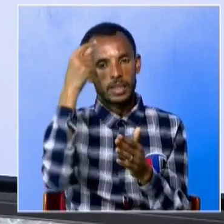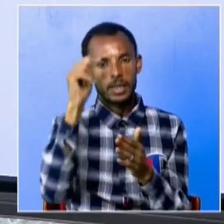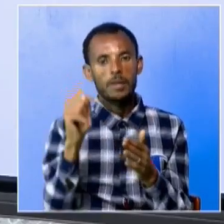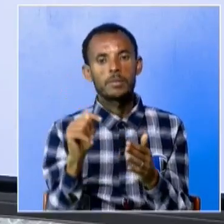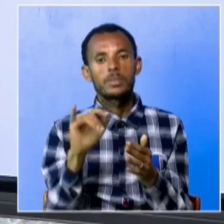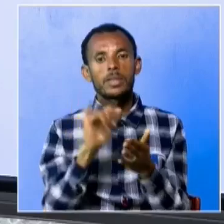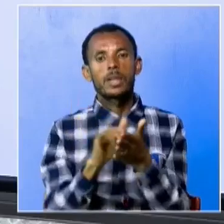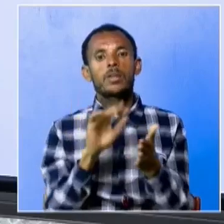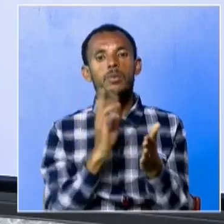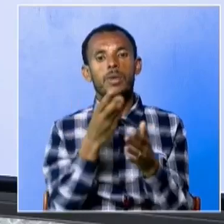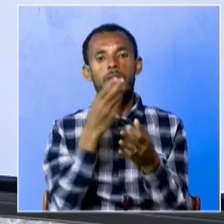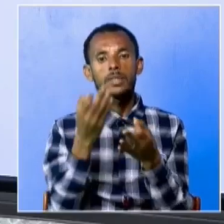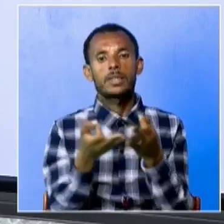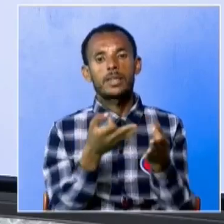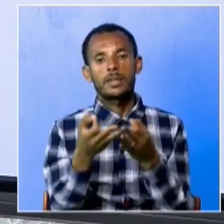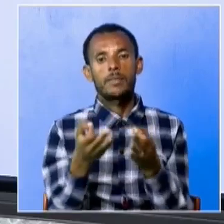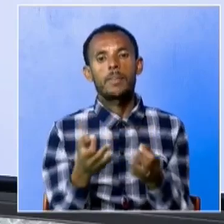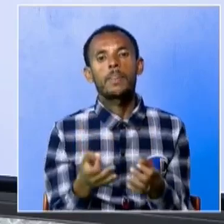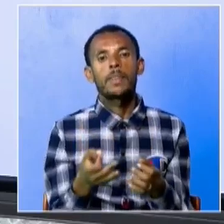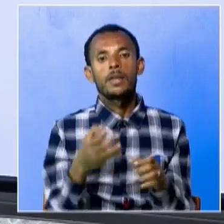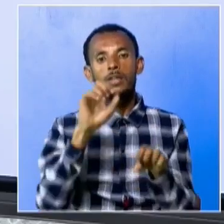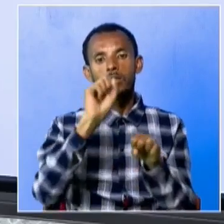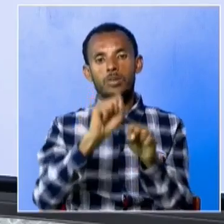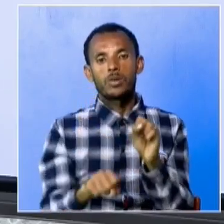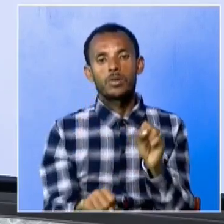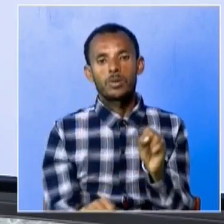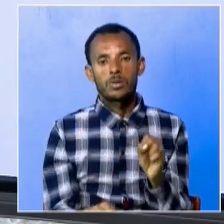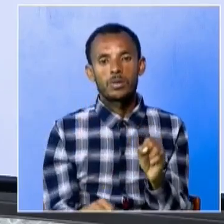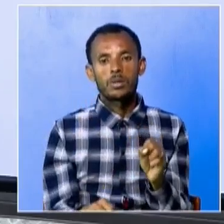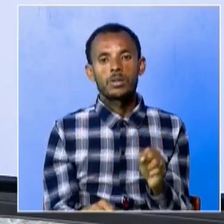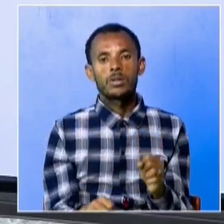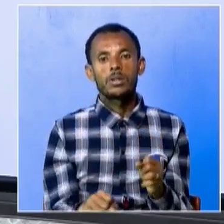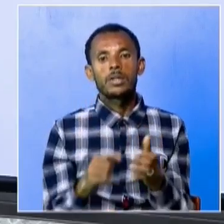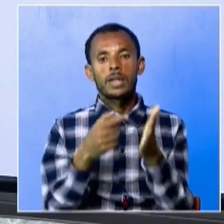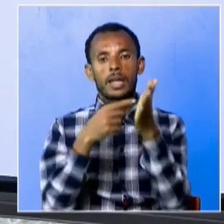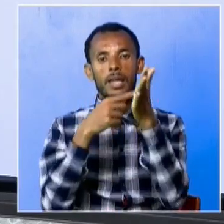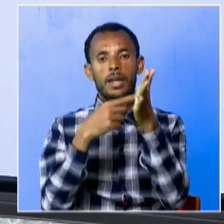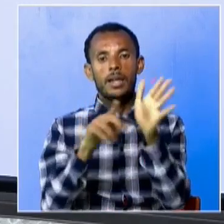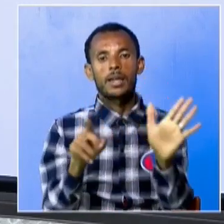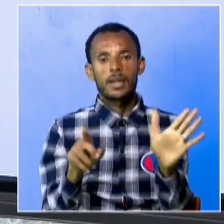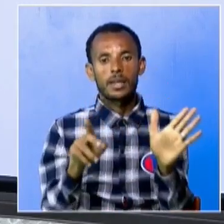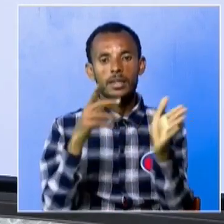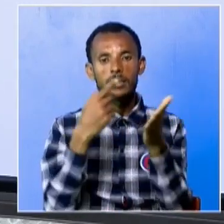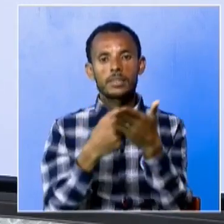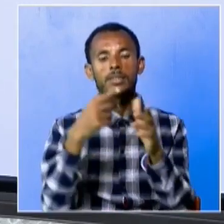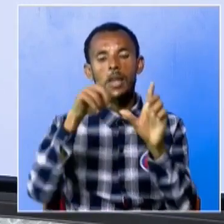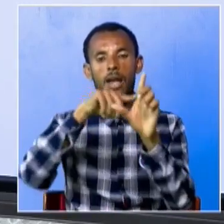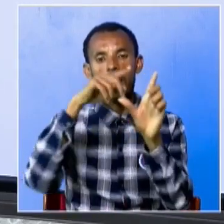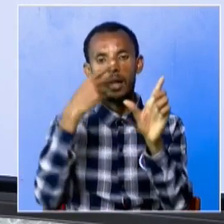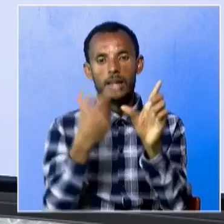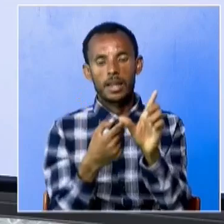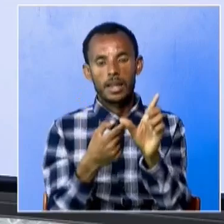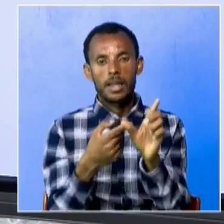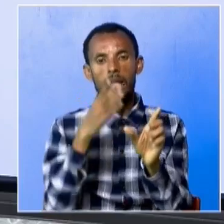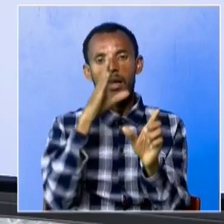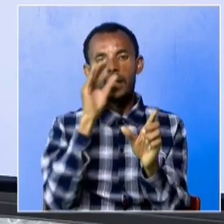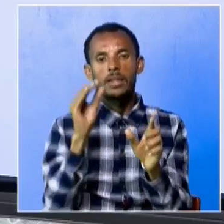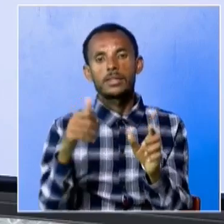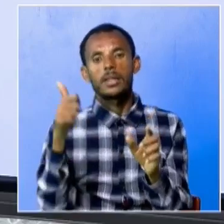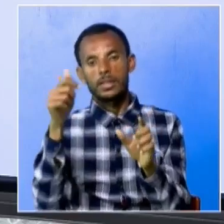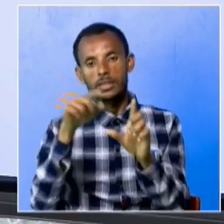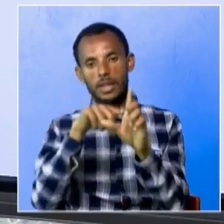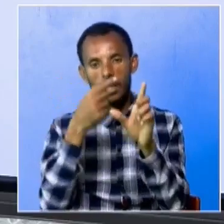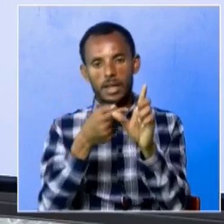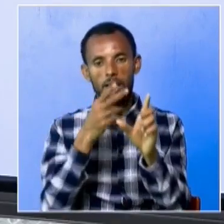we already stated, right? So clearly this angle and this